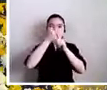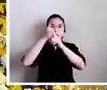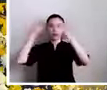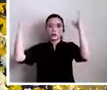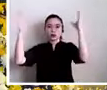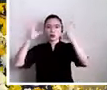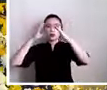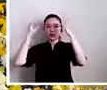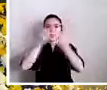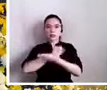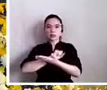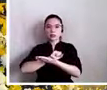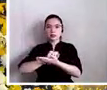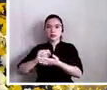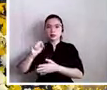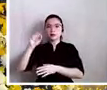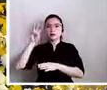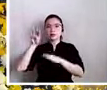sacred mysteries.